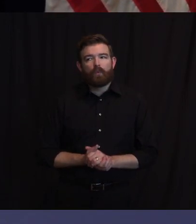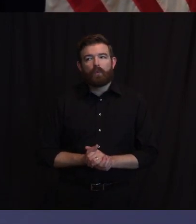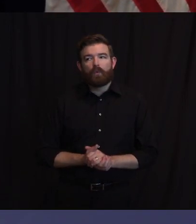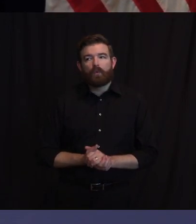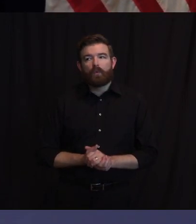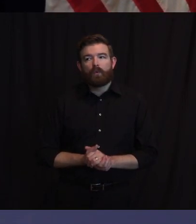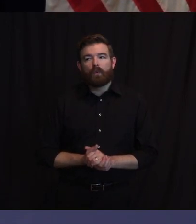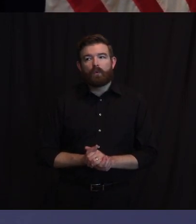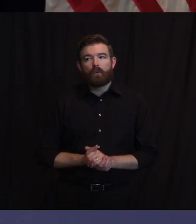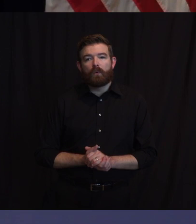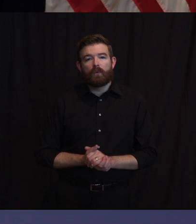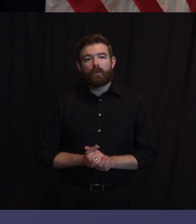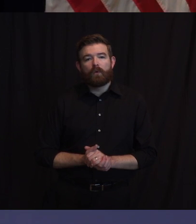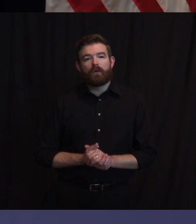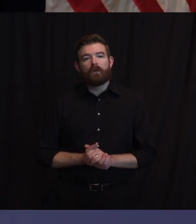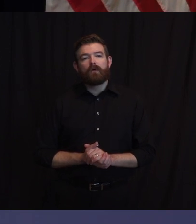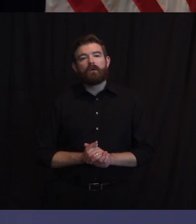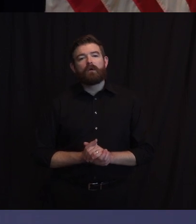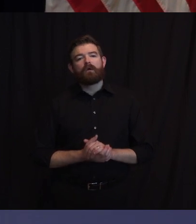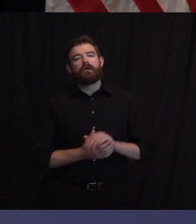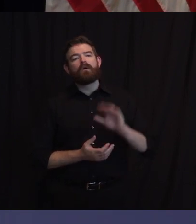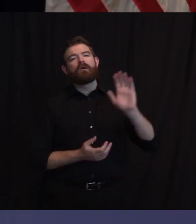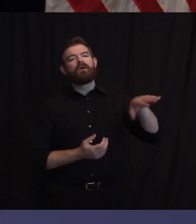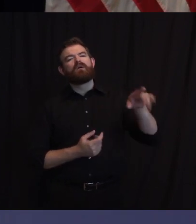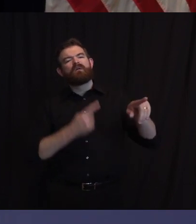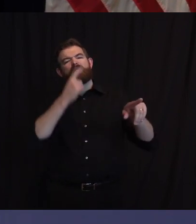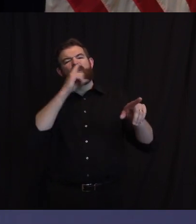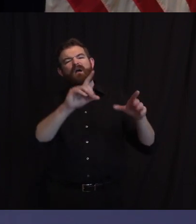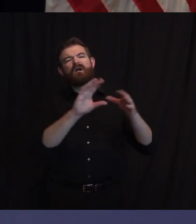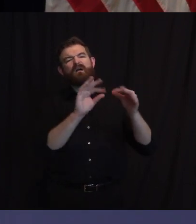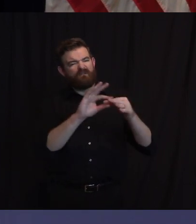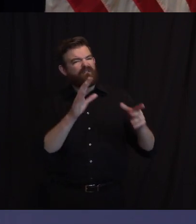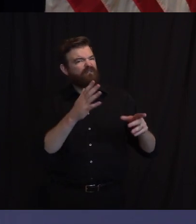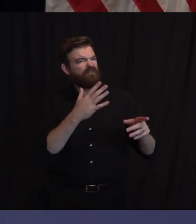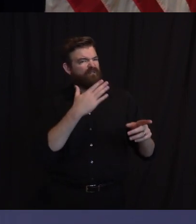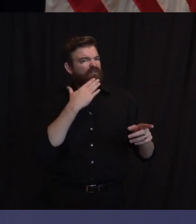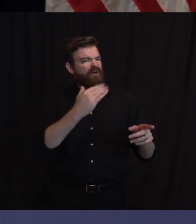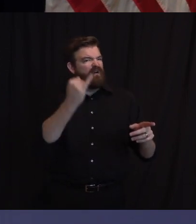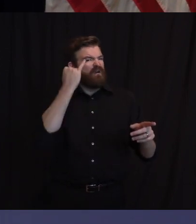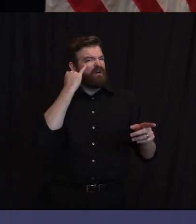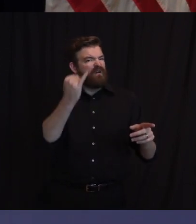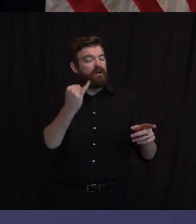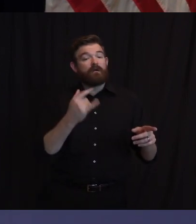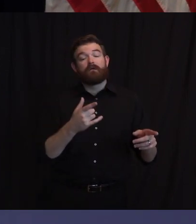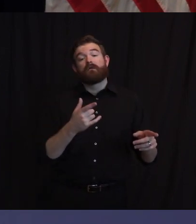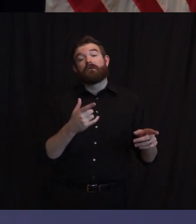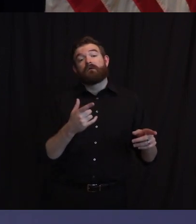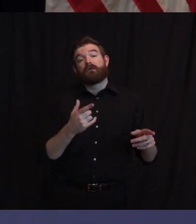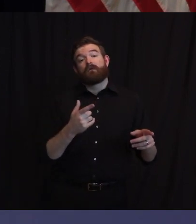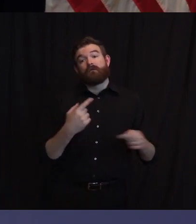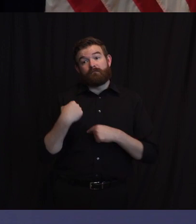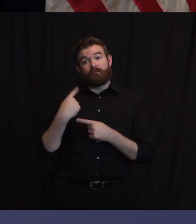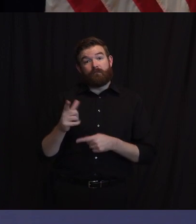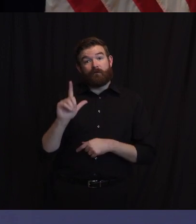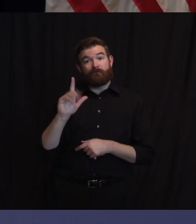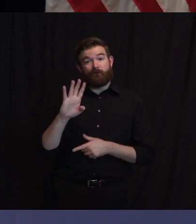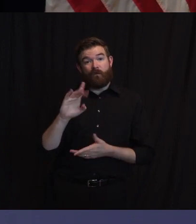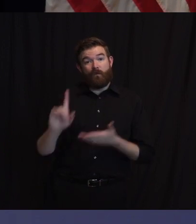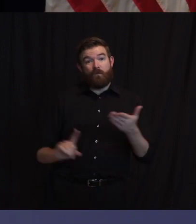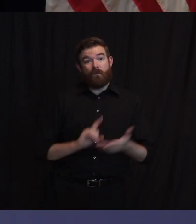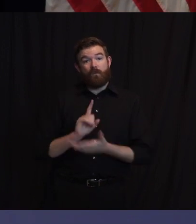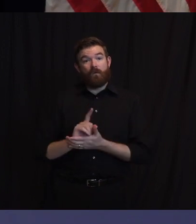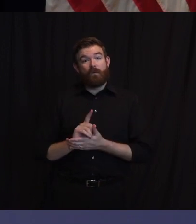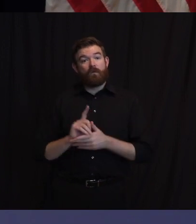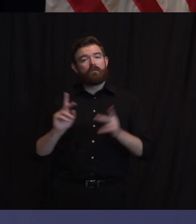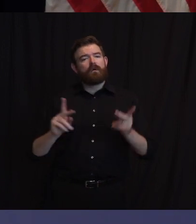to comment. I think you and I both thought it was a good idea. There's been a fair amount over the past 24 hours on the airborne nature